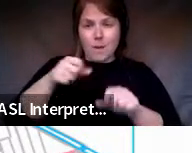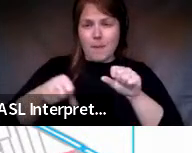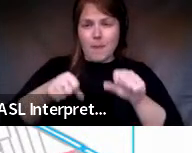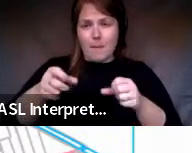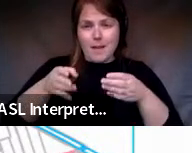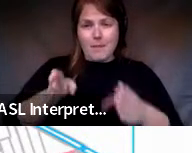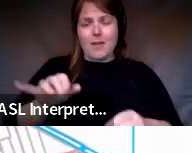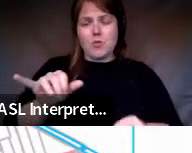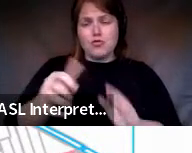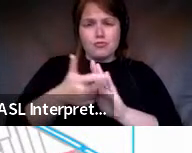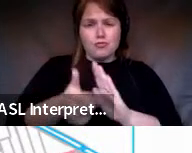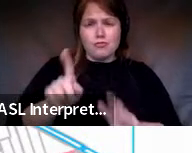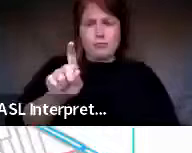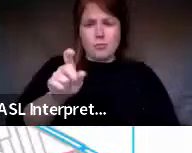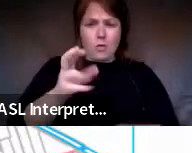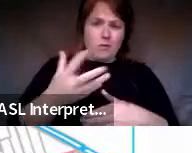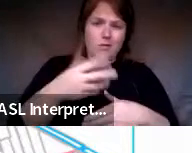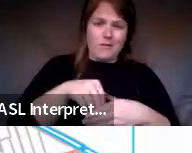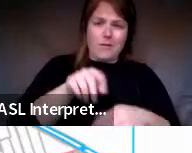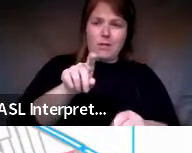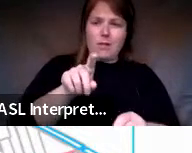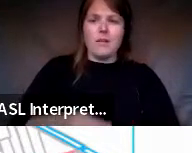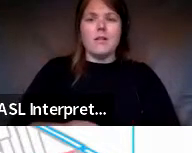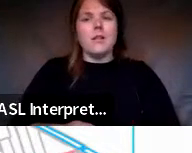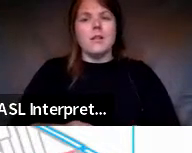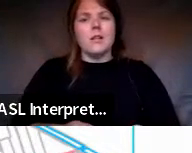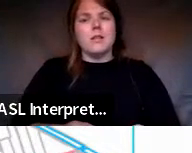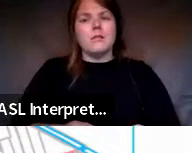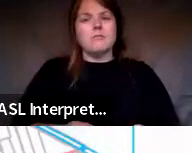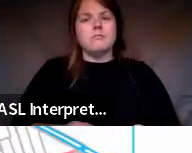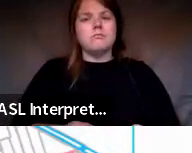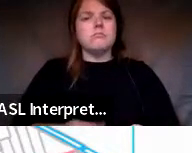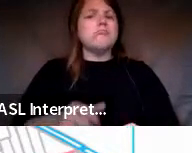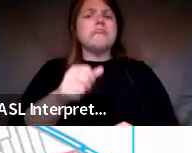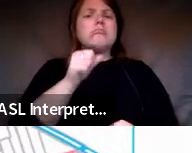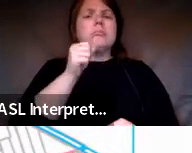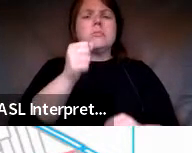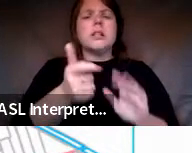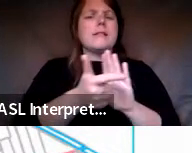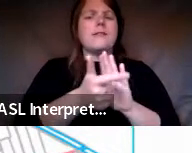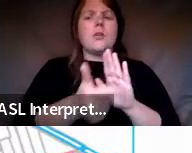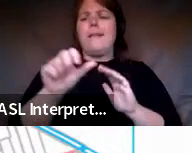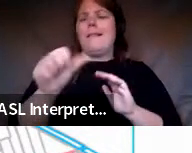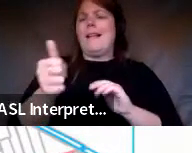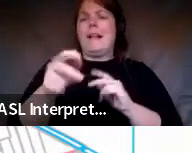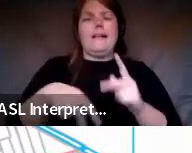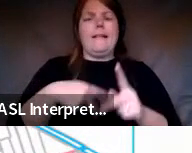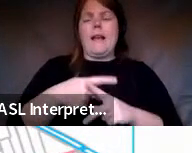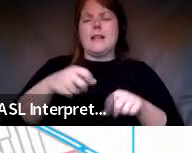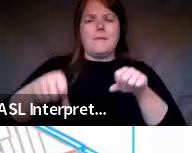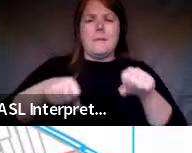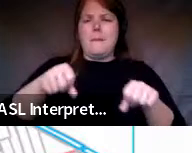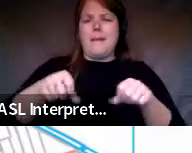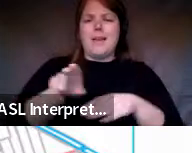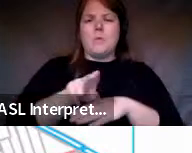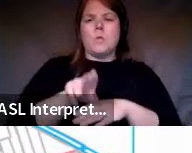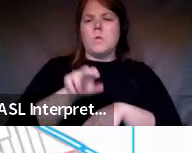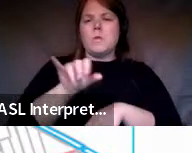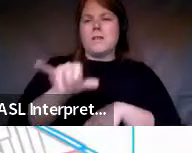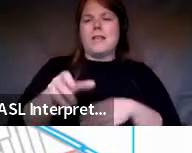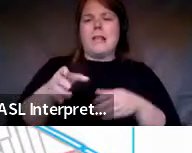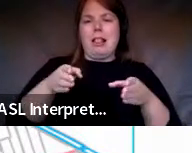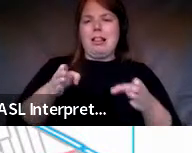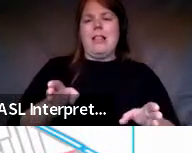as well or not? That's what it's asking. No, it doesn't forbid any bikes using that